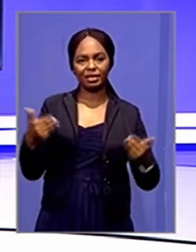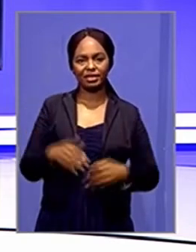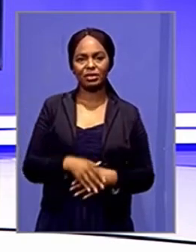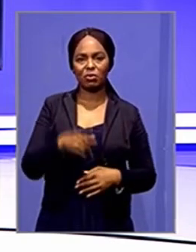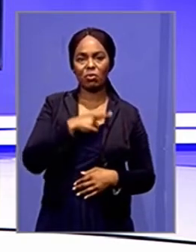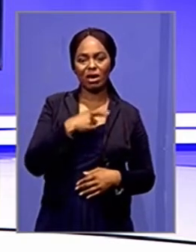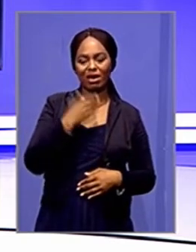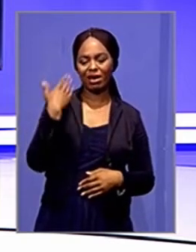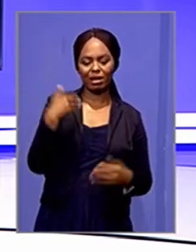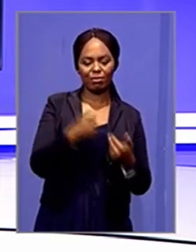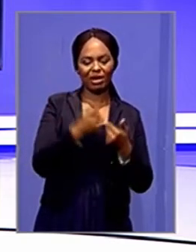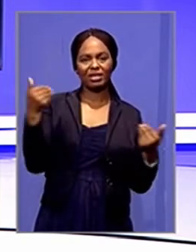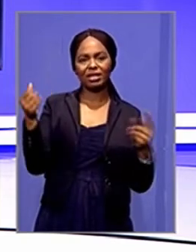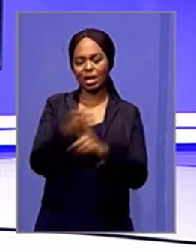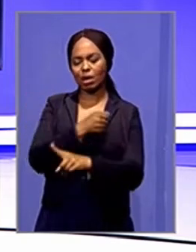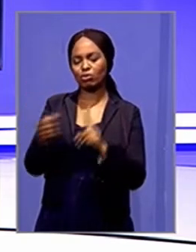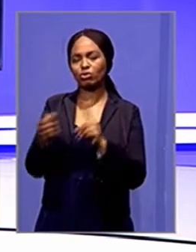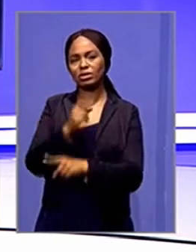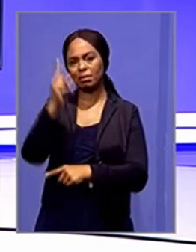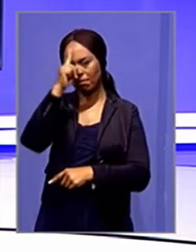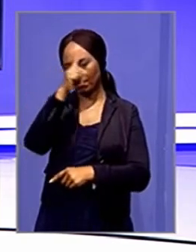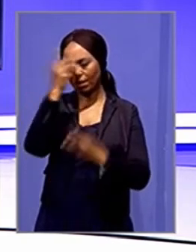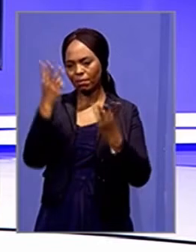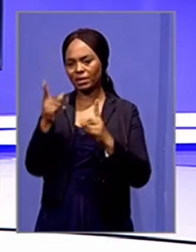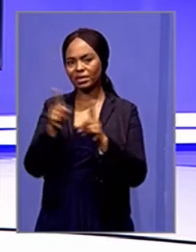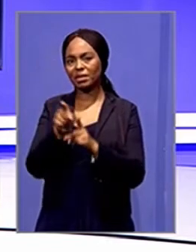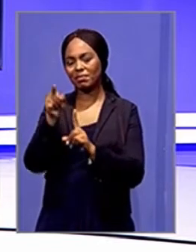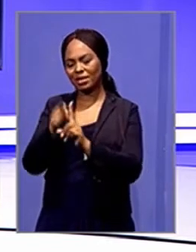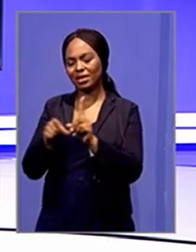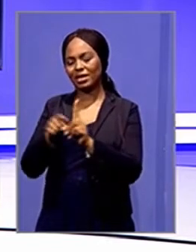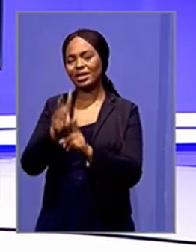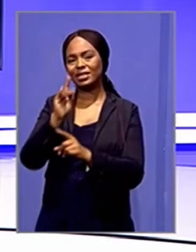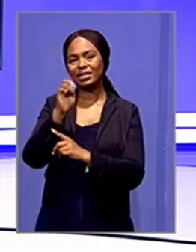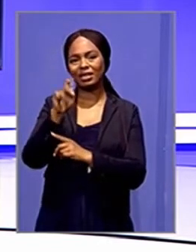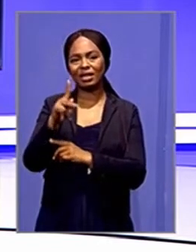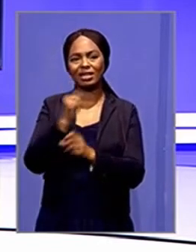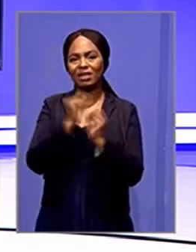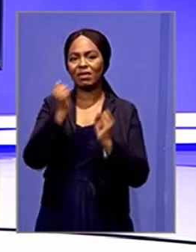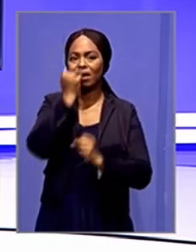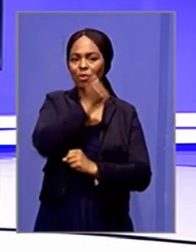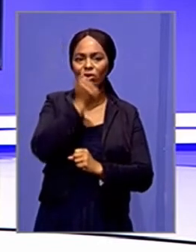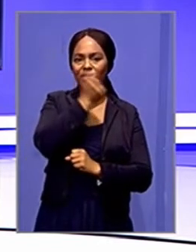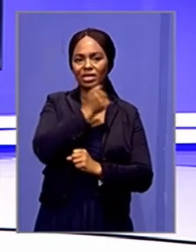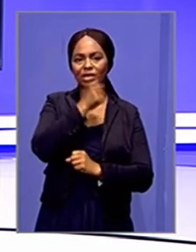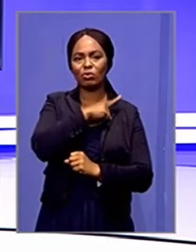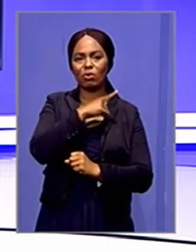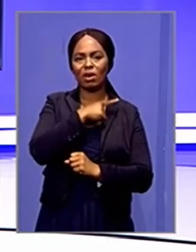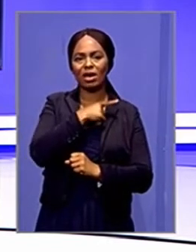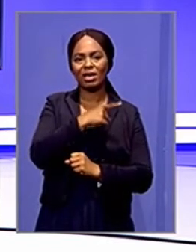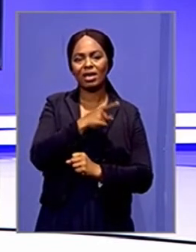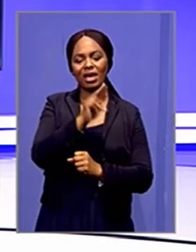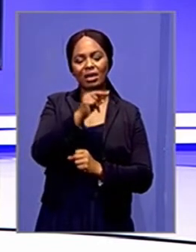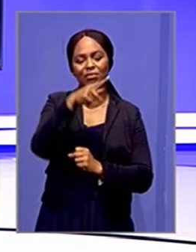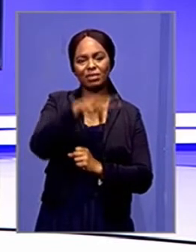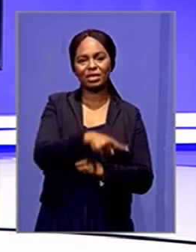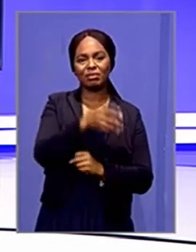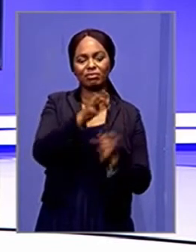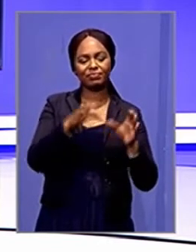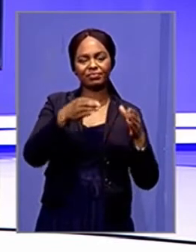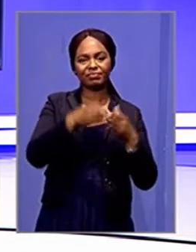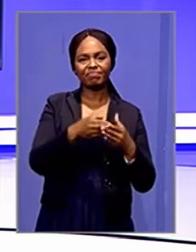o tlhokala a soka a kopa tshwarelo ka diketso tse soto tseo puso ya moga wa gabo e neng e di etse go setšhabeng sa batho ba batsho tse jalo ka dipolao